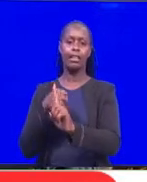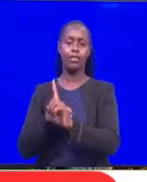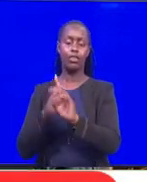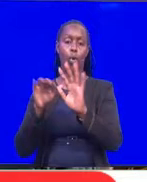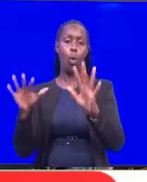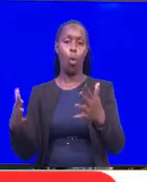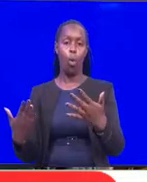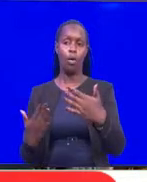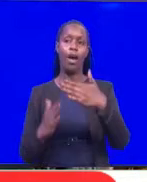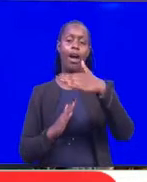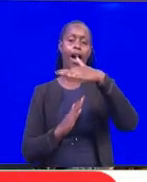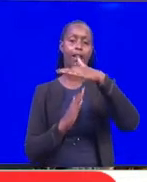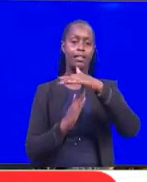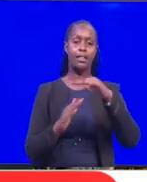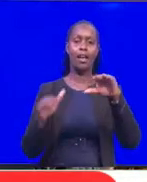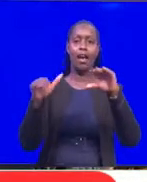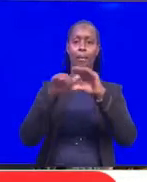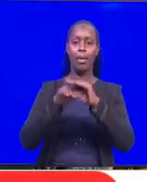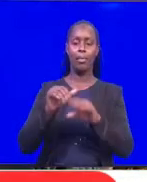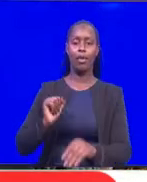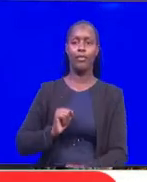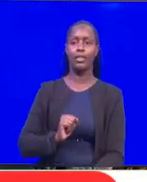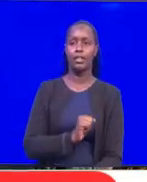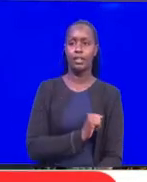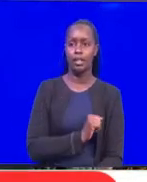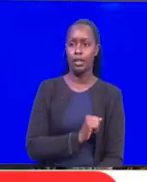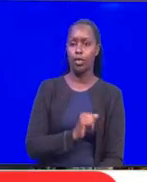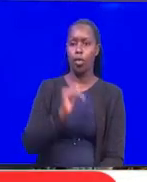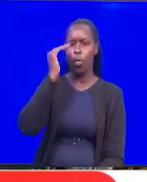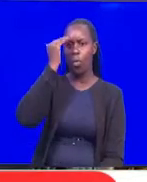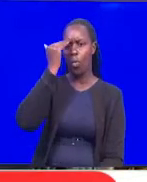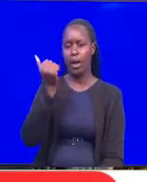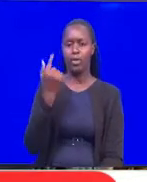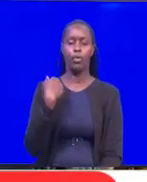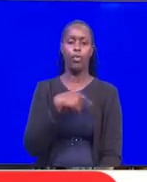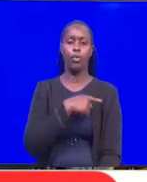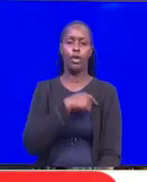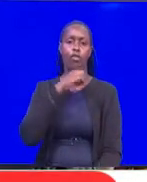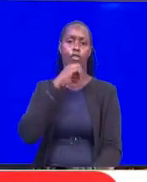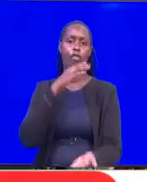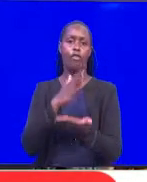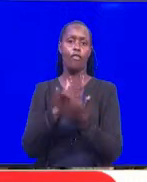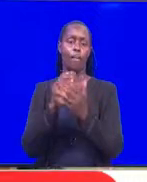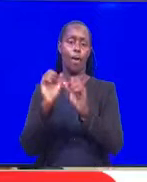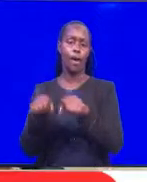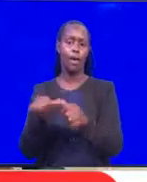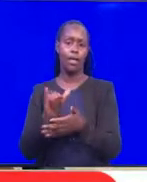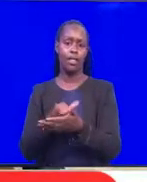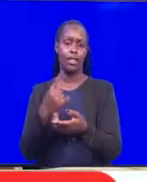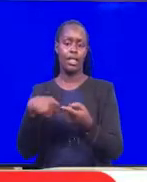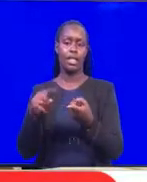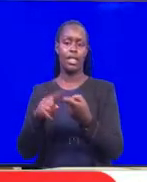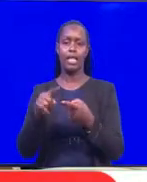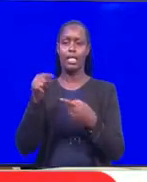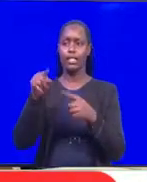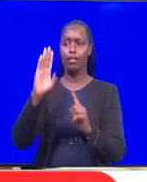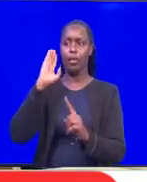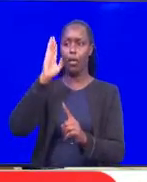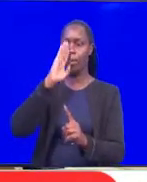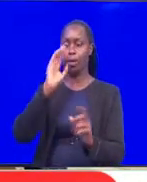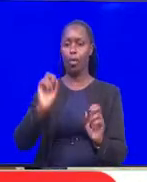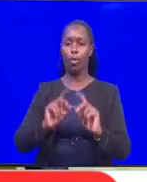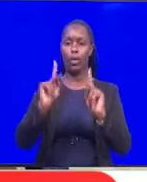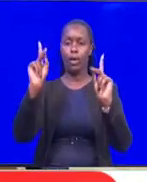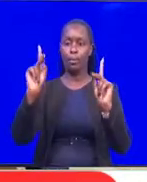senior member of the Senate, so that we can be assured that he is going to be okay. A group of senators has also